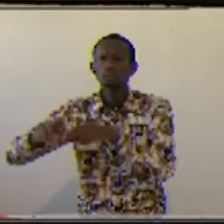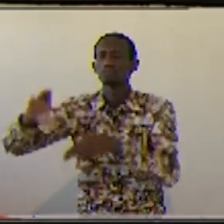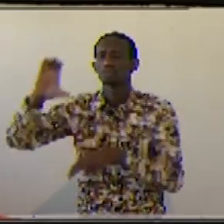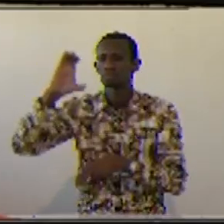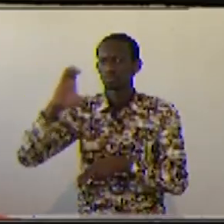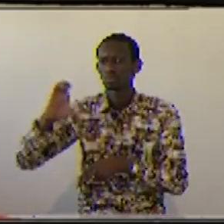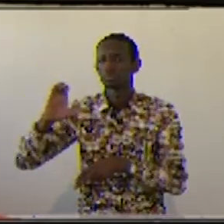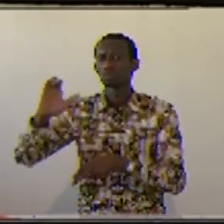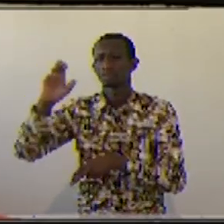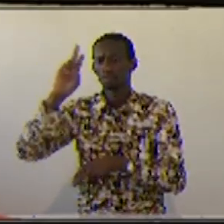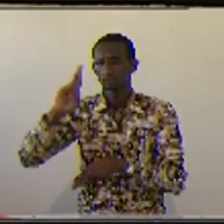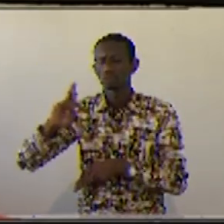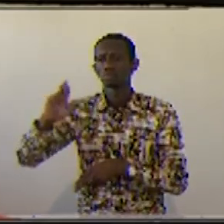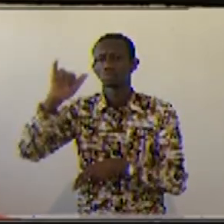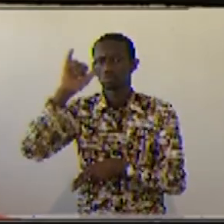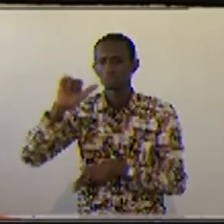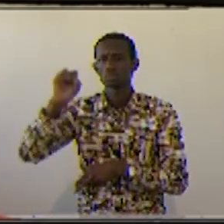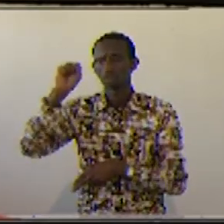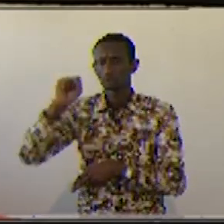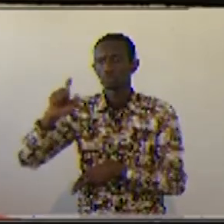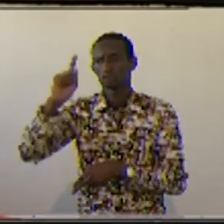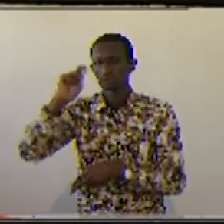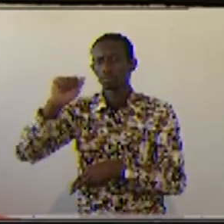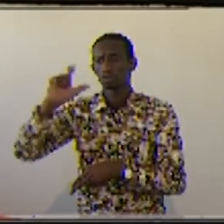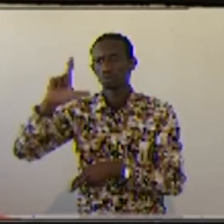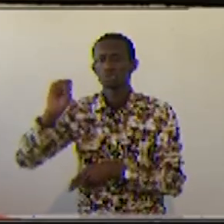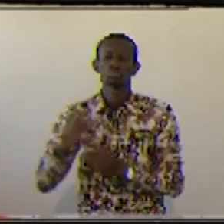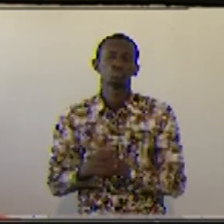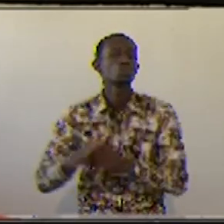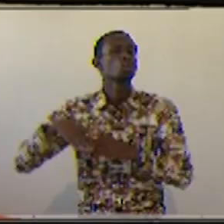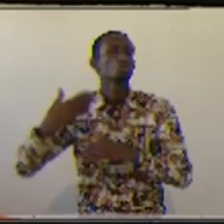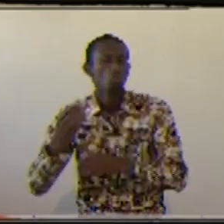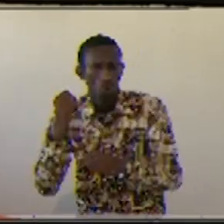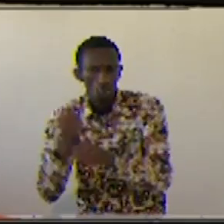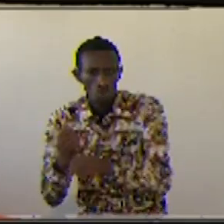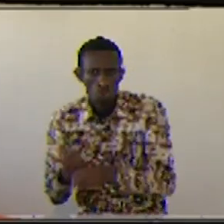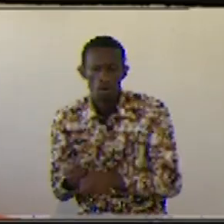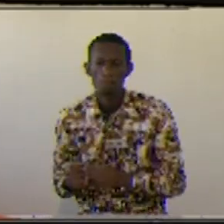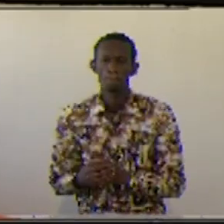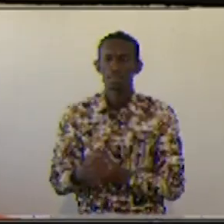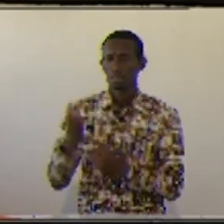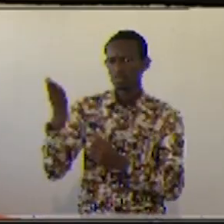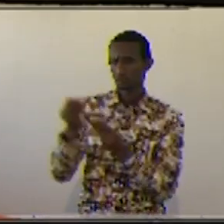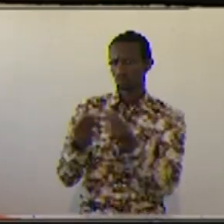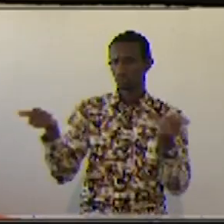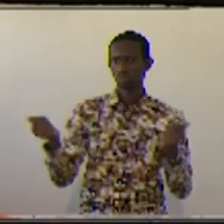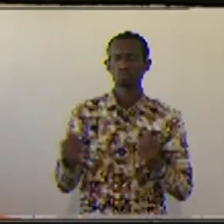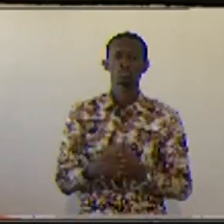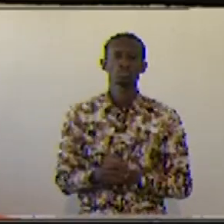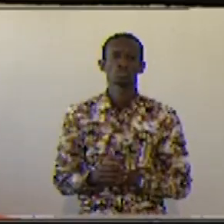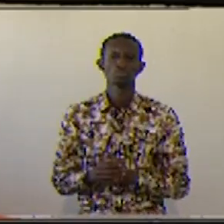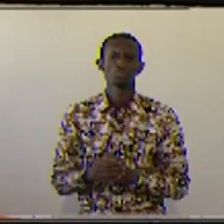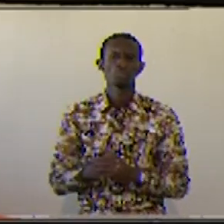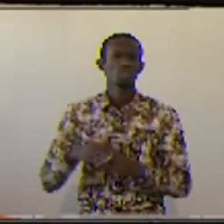crystallization after producing this solution. You evaporate the excess water up to the point that solid